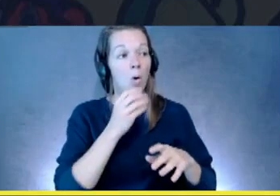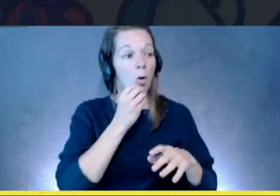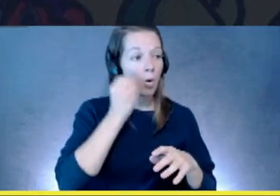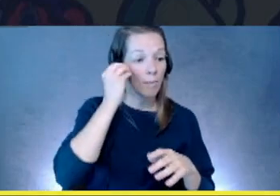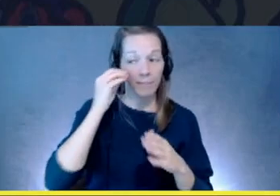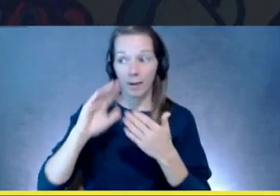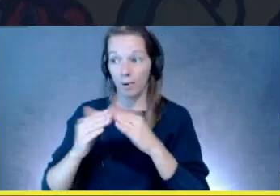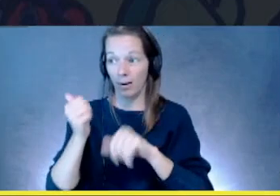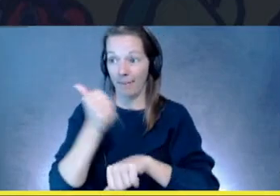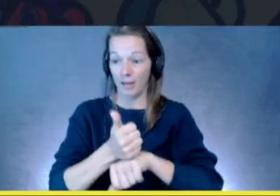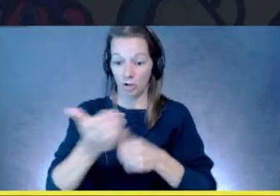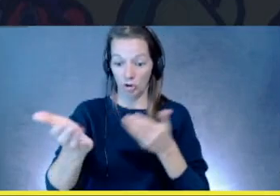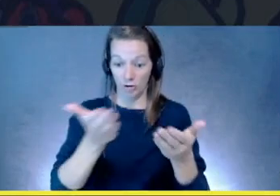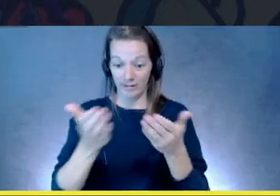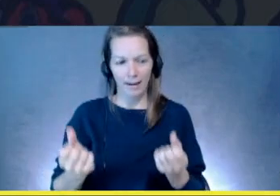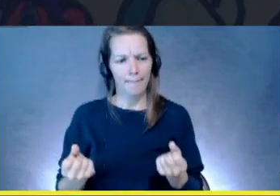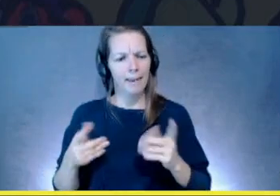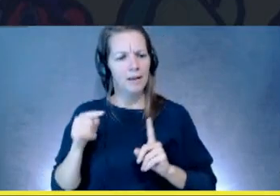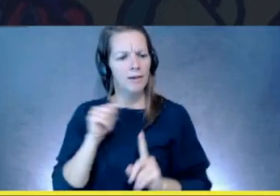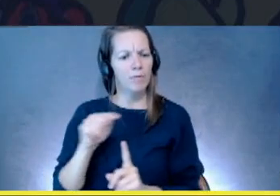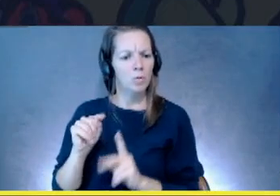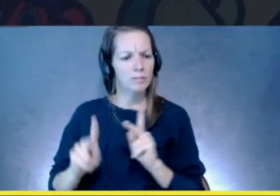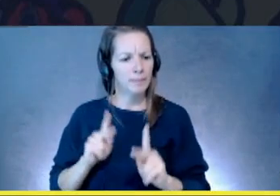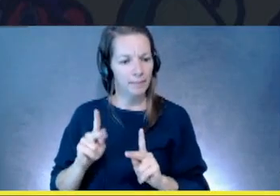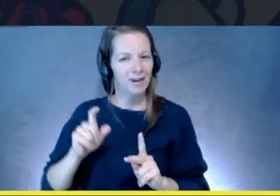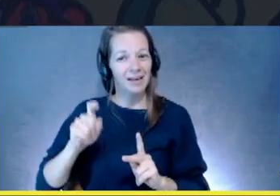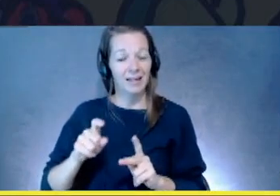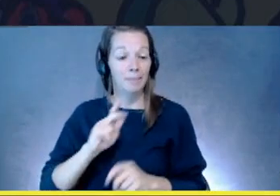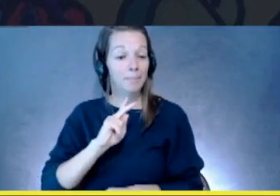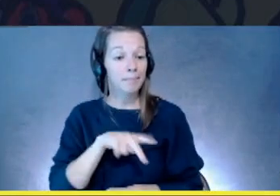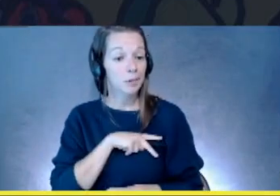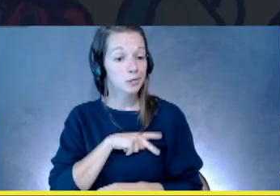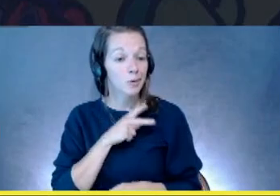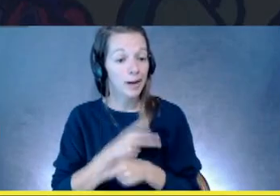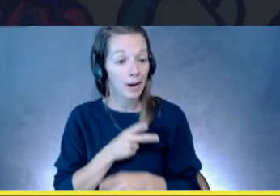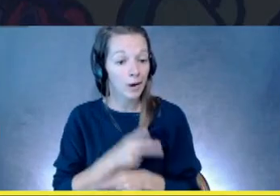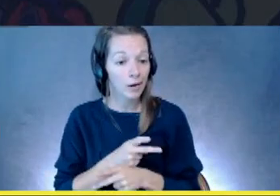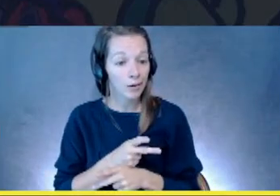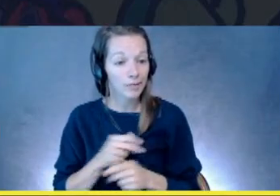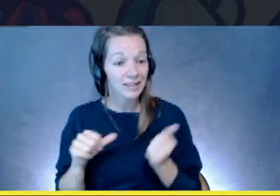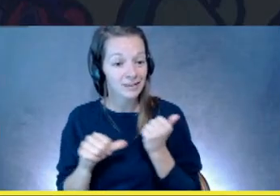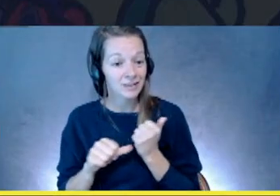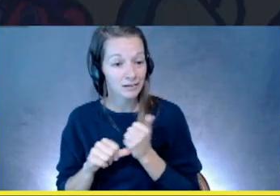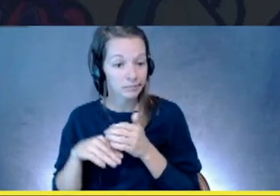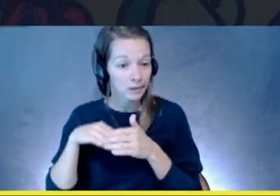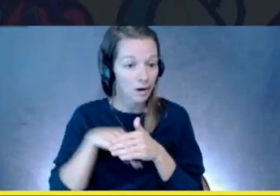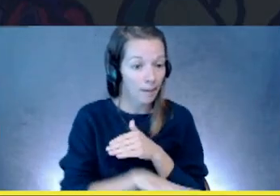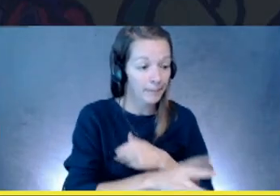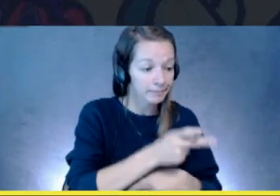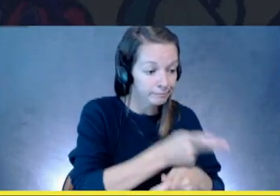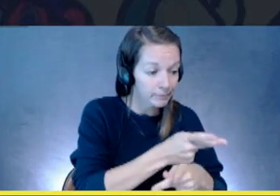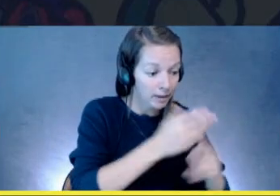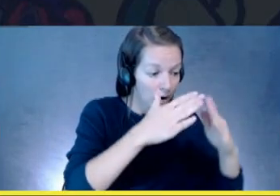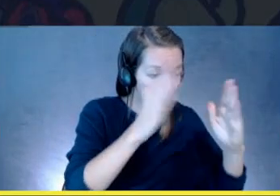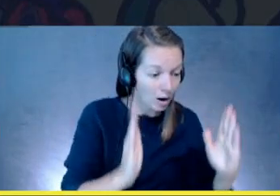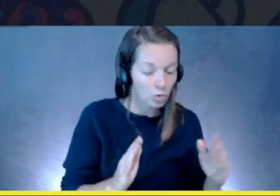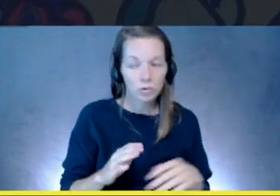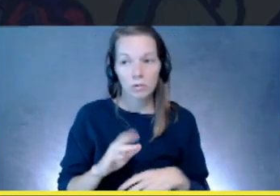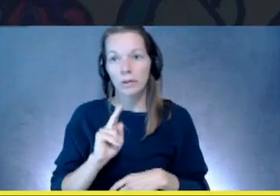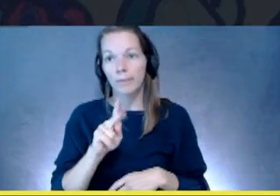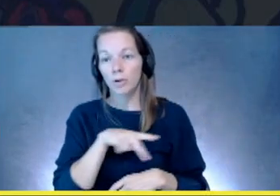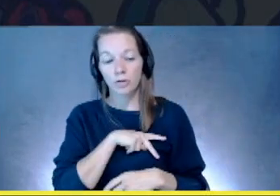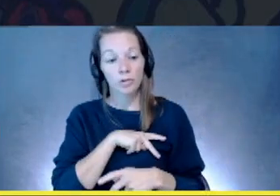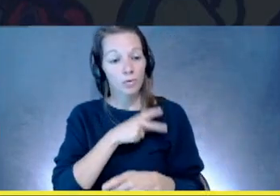lot of them need personal care assistants to come into their homes. Personal care assistants are typically